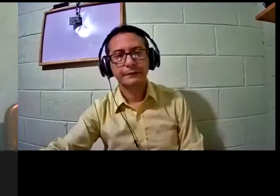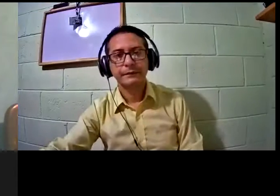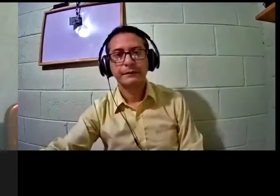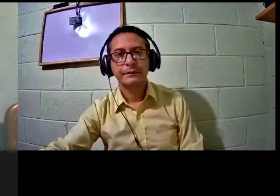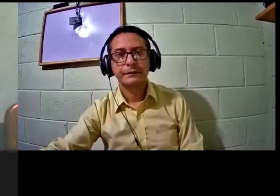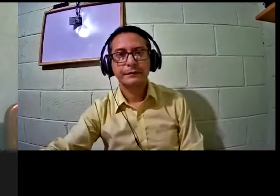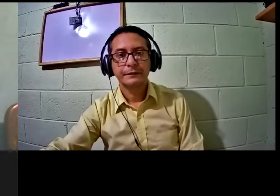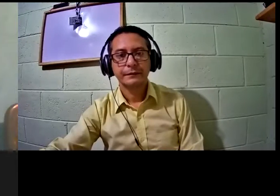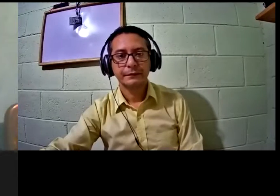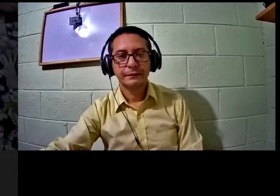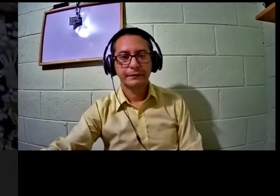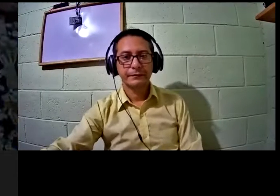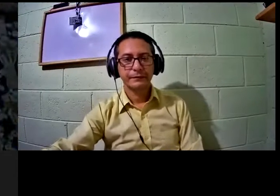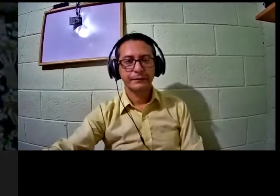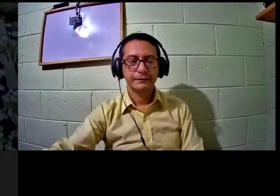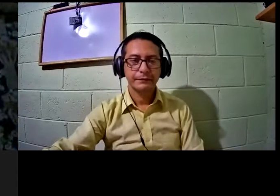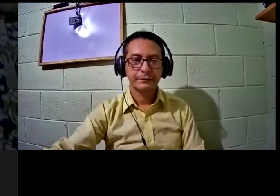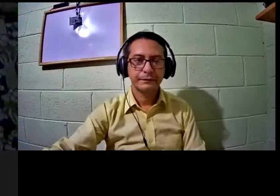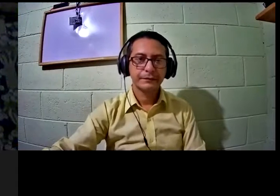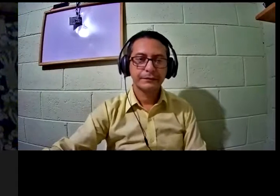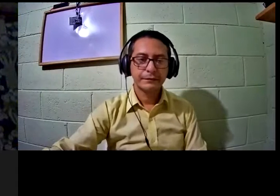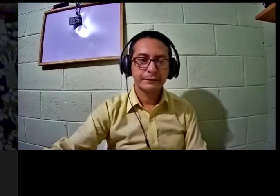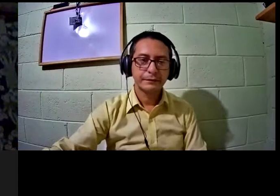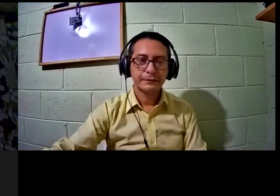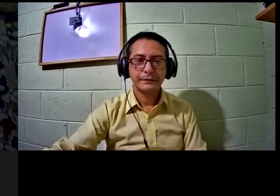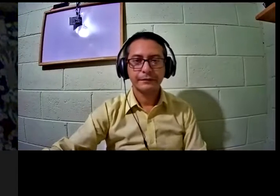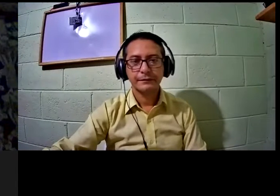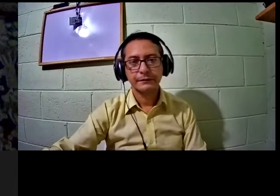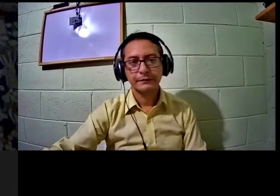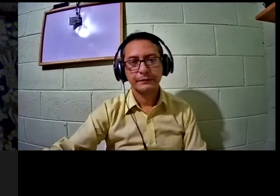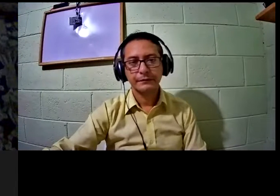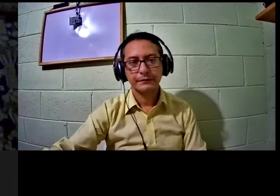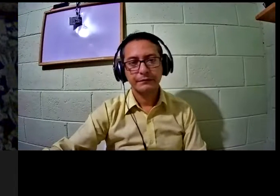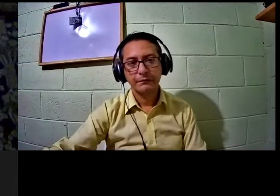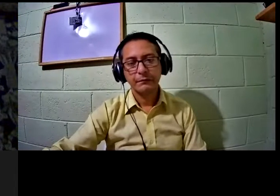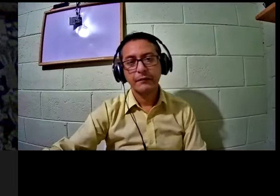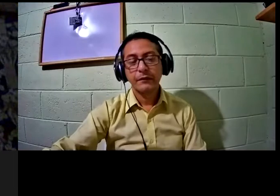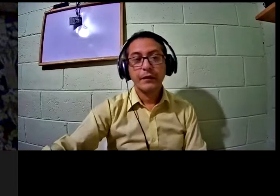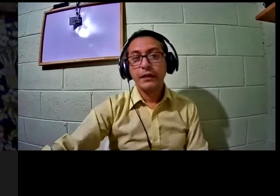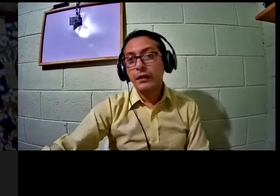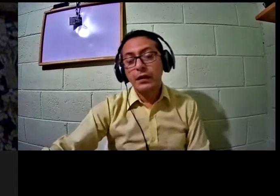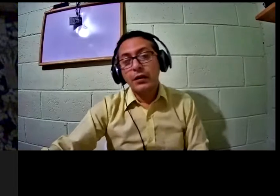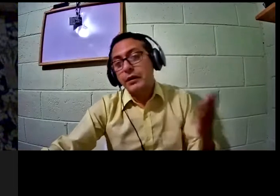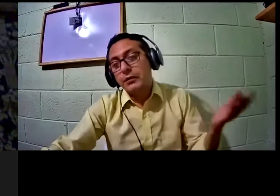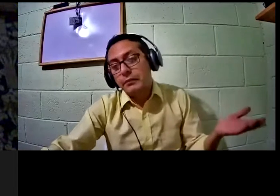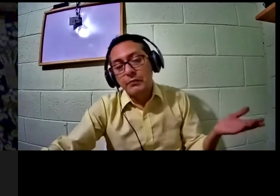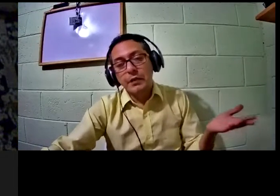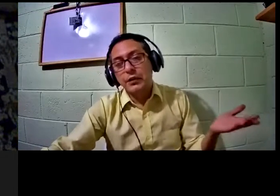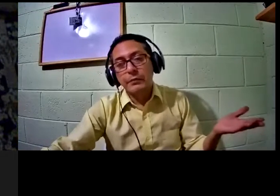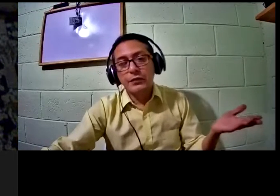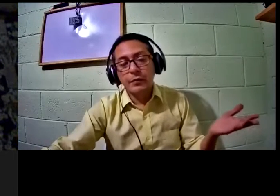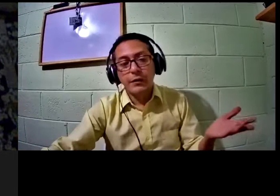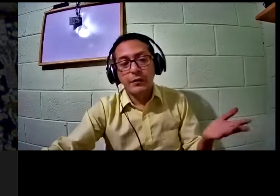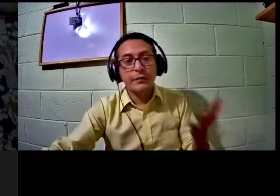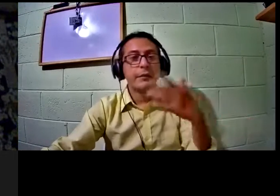No, la próxima semana. Ah, la próxima semana. Mm-hmm. Pero tres, ¿verdad? Or it